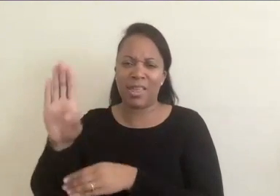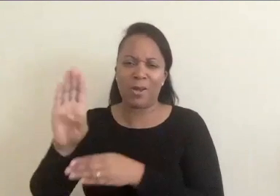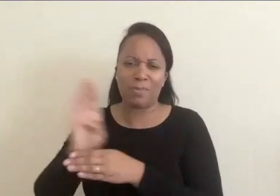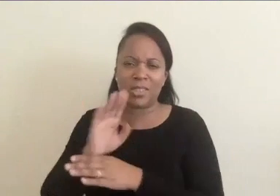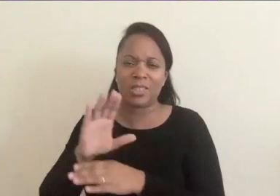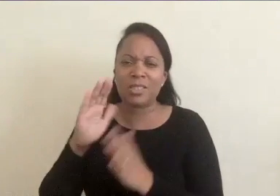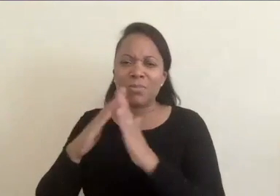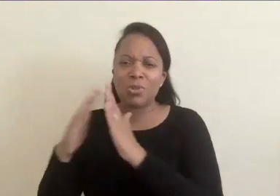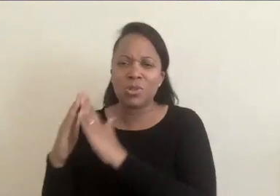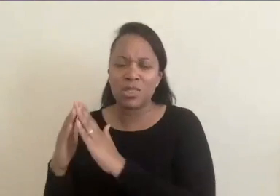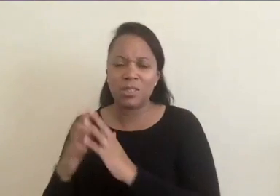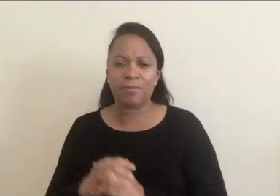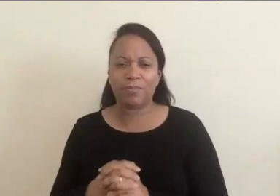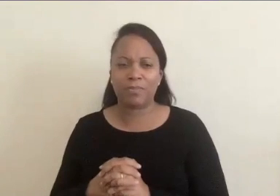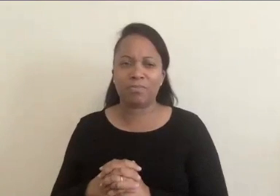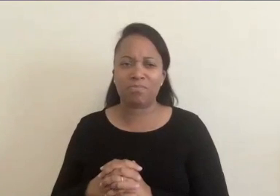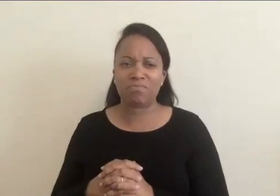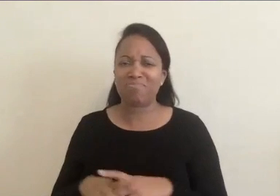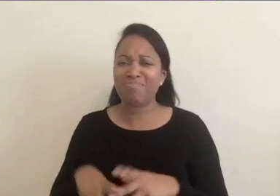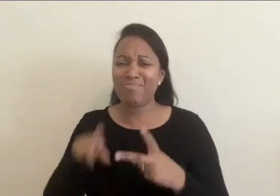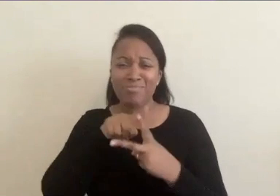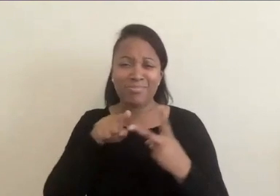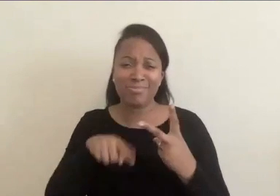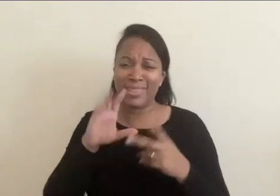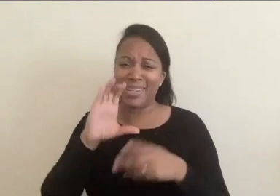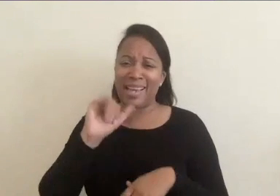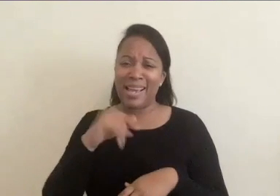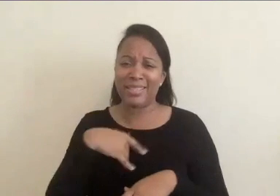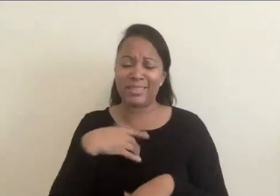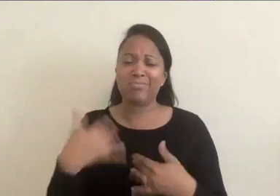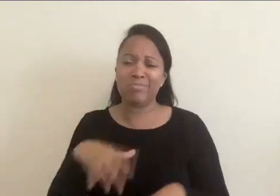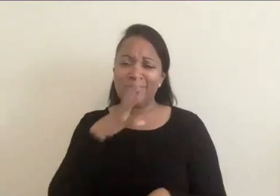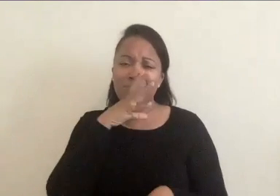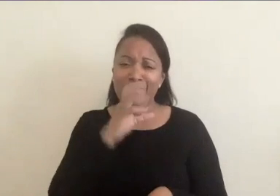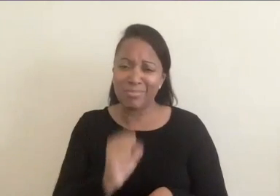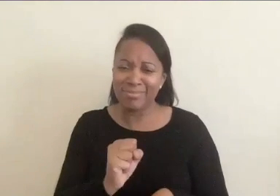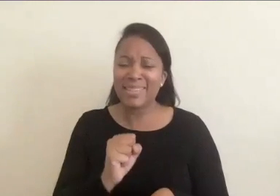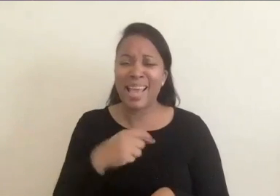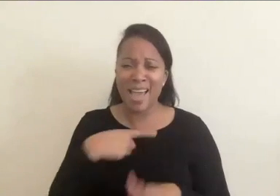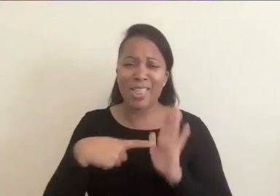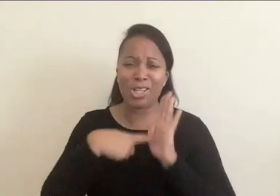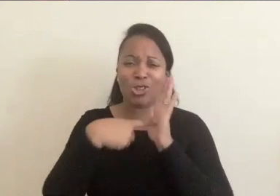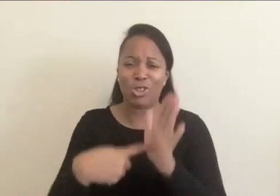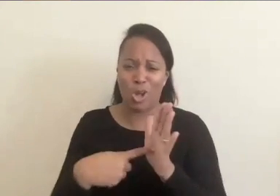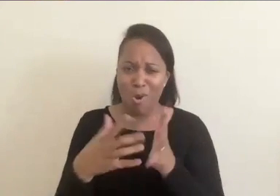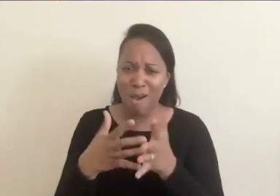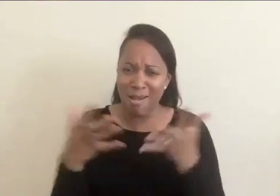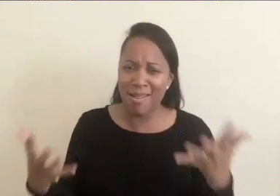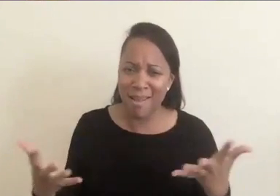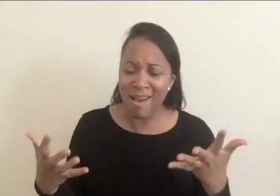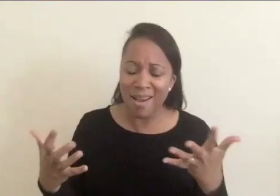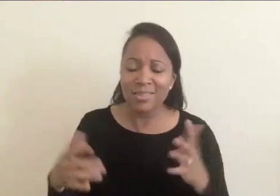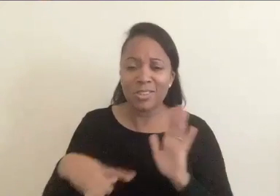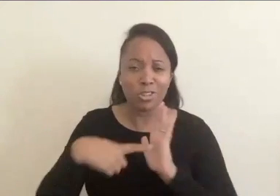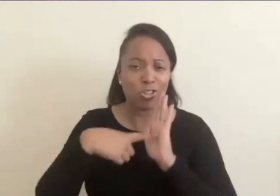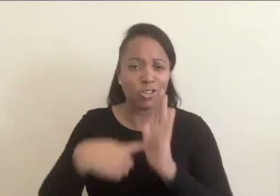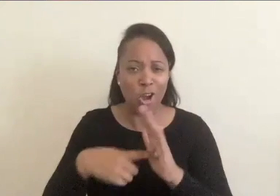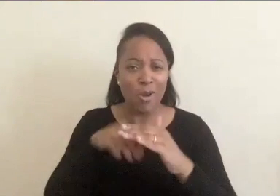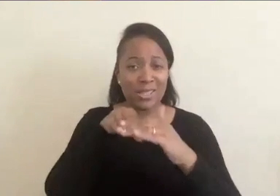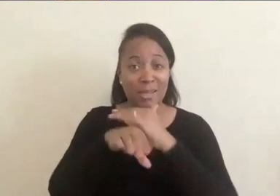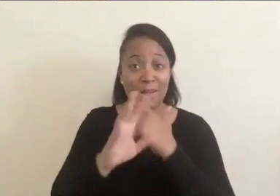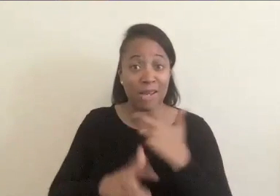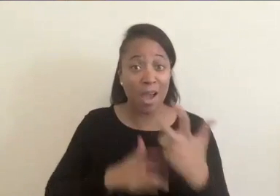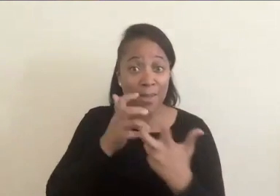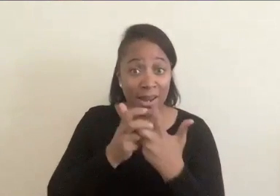community. These cases are fascinating and they're telling. They expose that accessibility